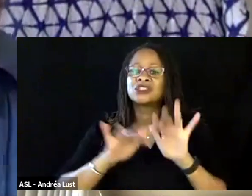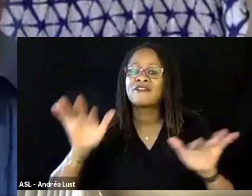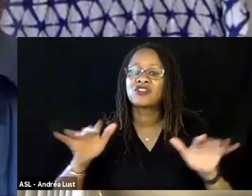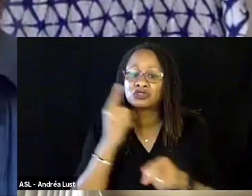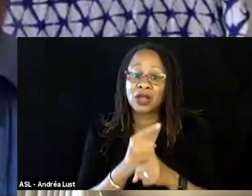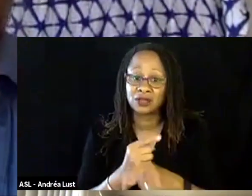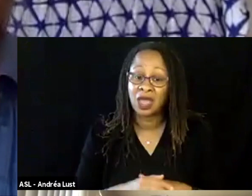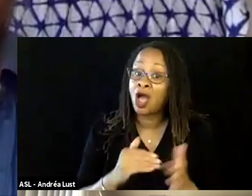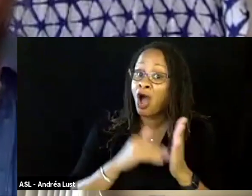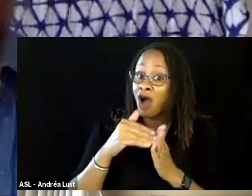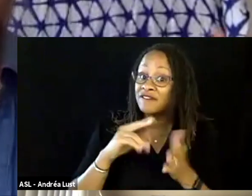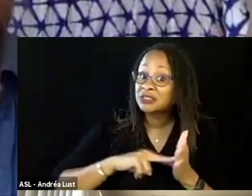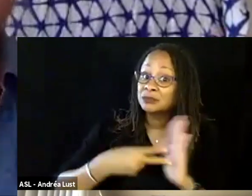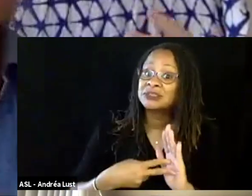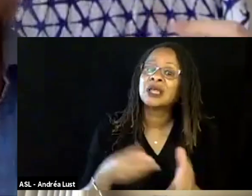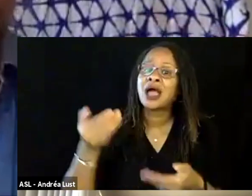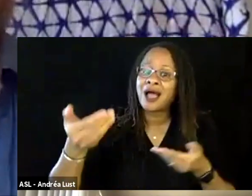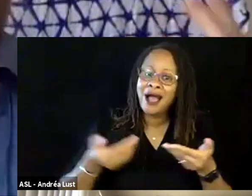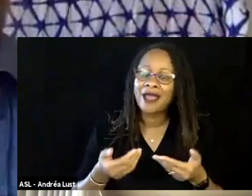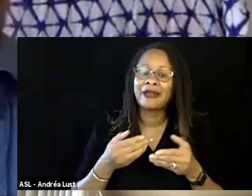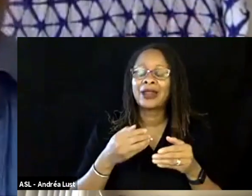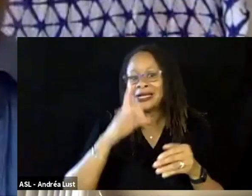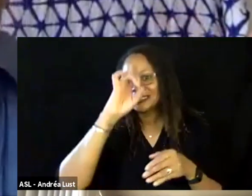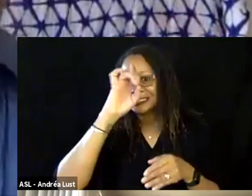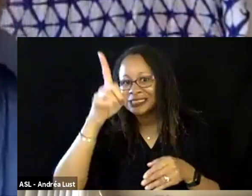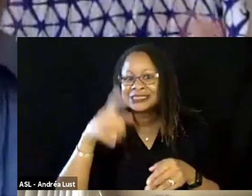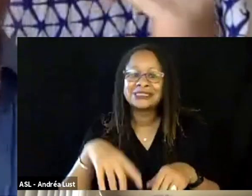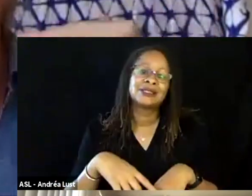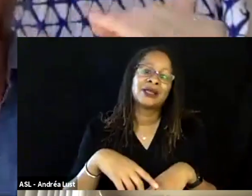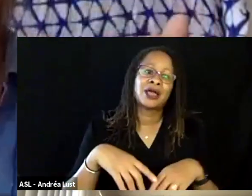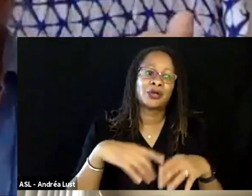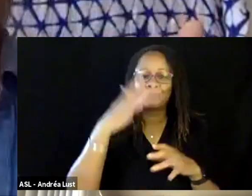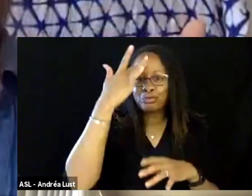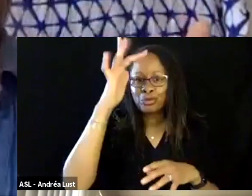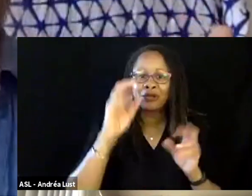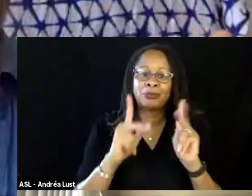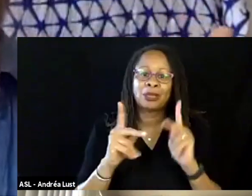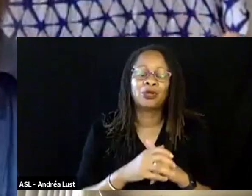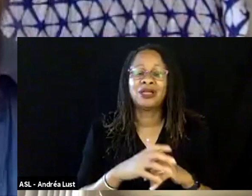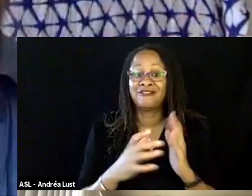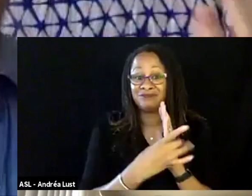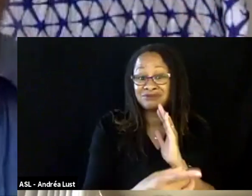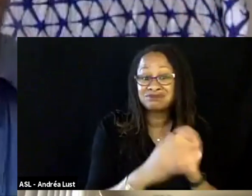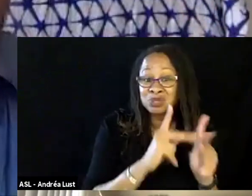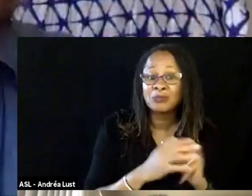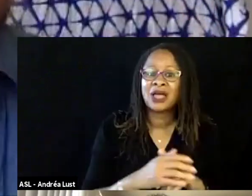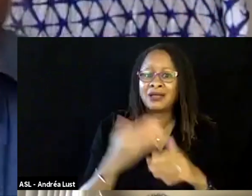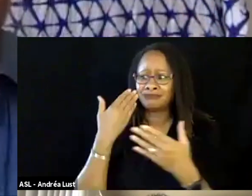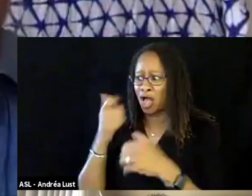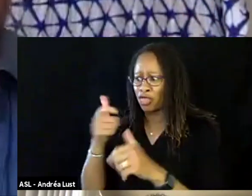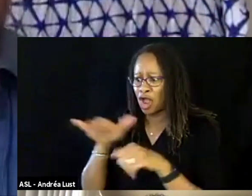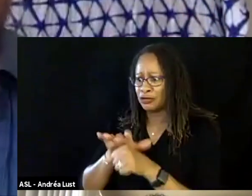And often that just means hiring incredibly talented and brilliant people that bring some of these other areas that you don't have, which, knowing that our workforce is